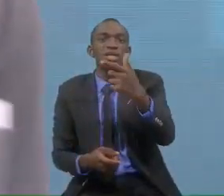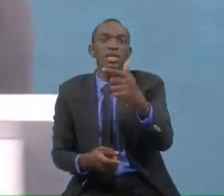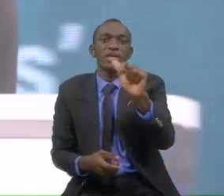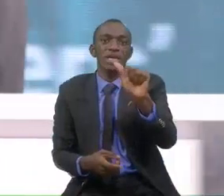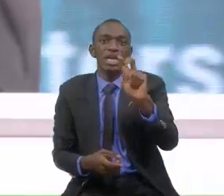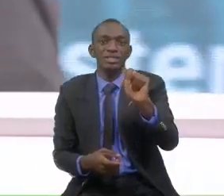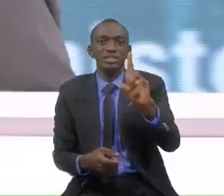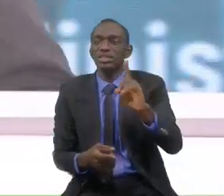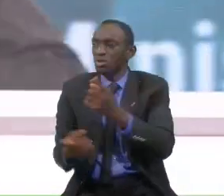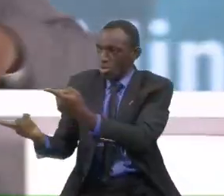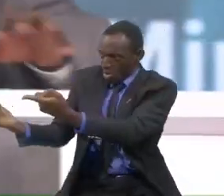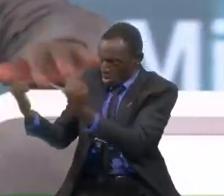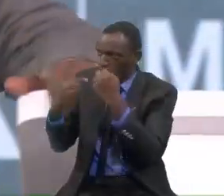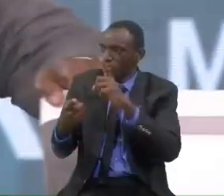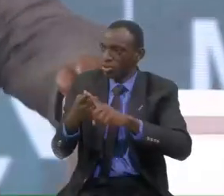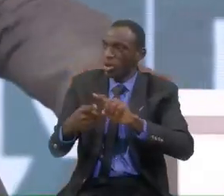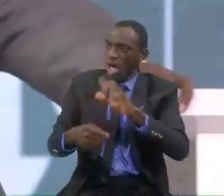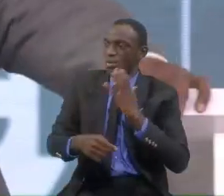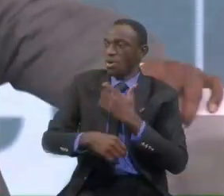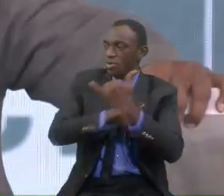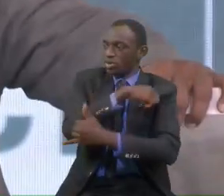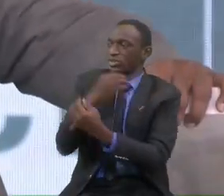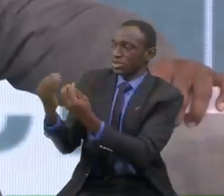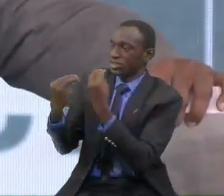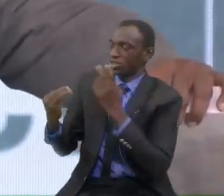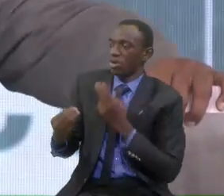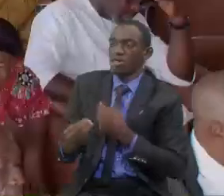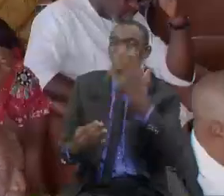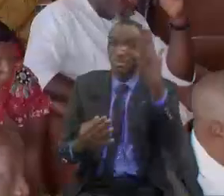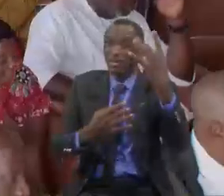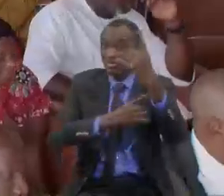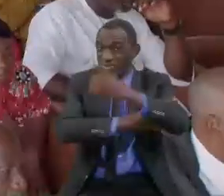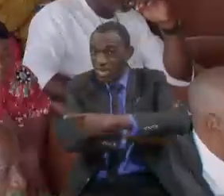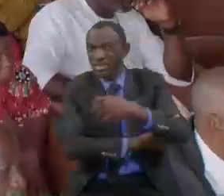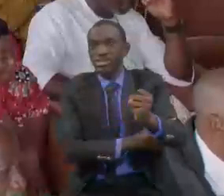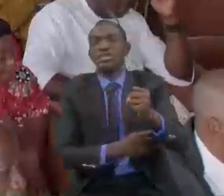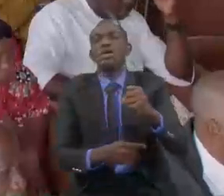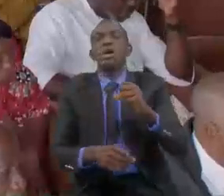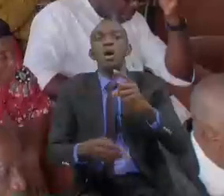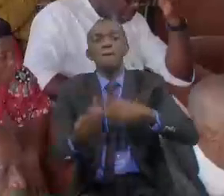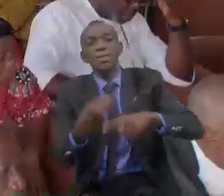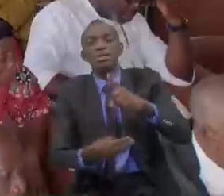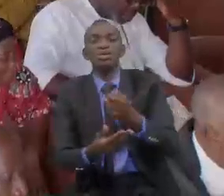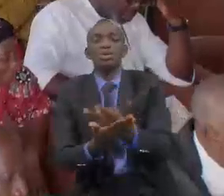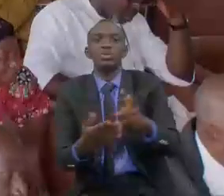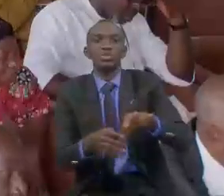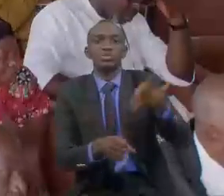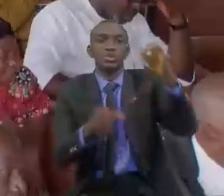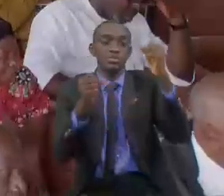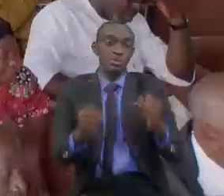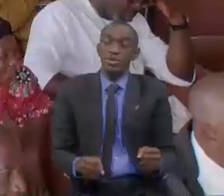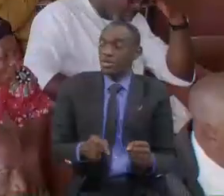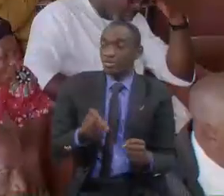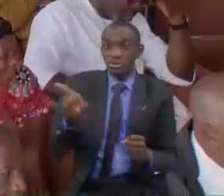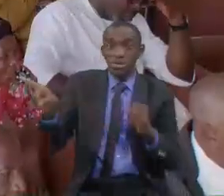That opportunity came because I kept myself nourished by the Spirit of